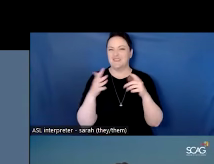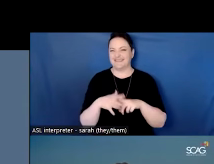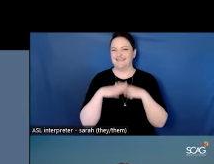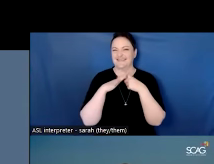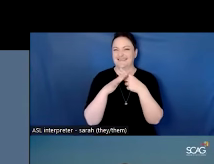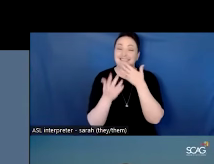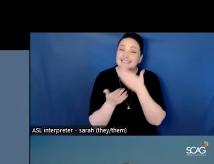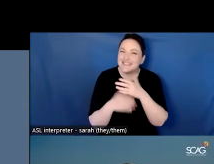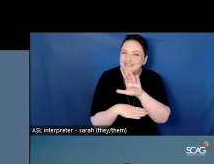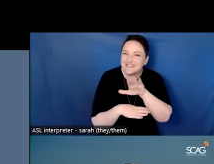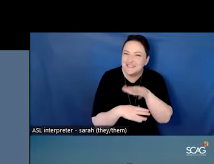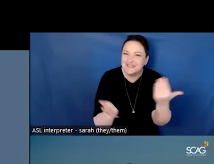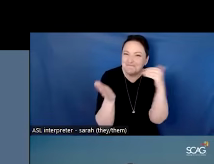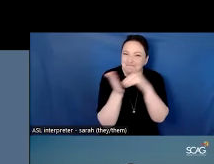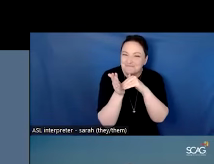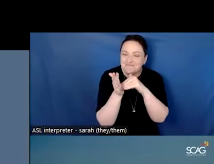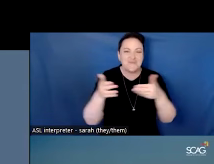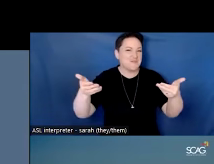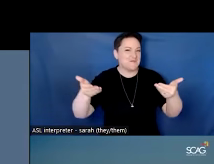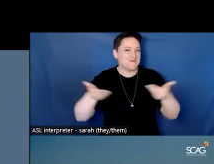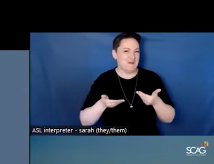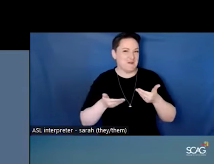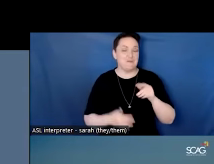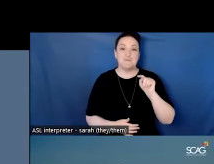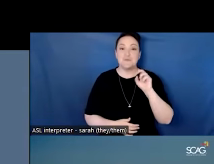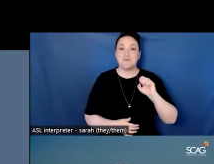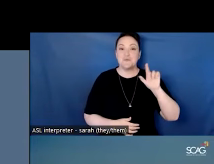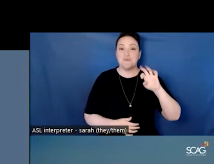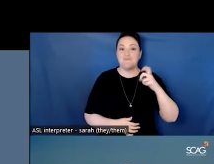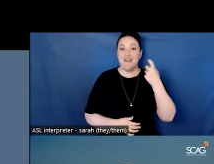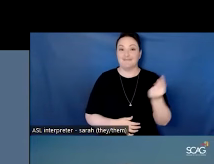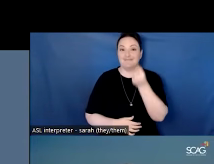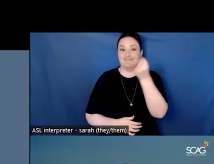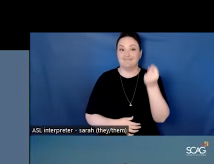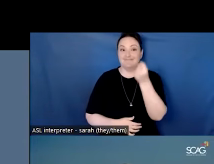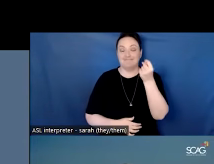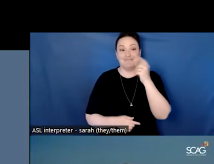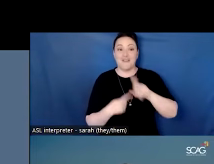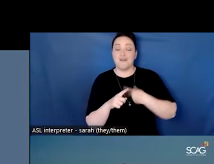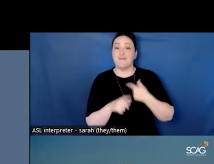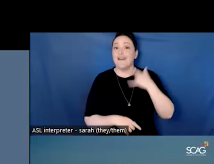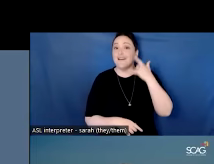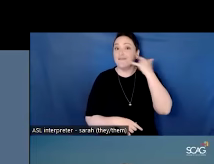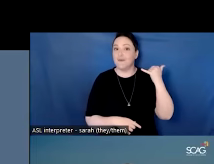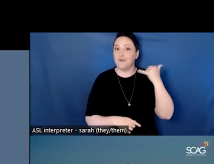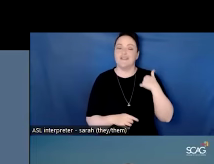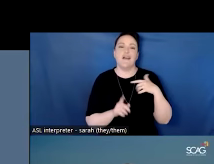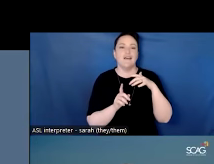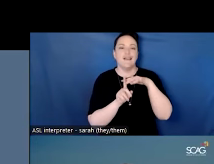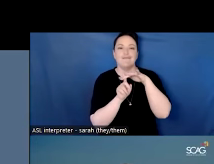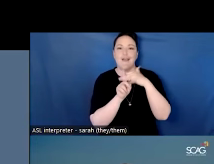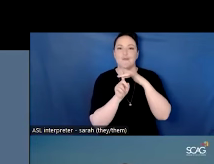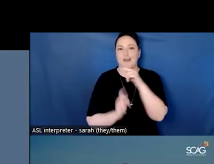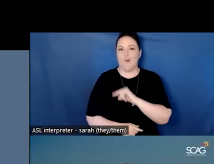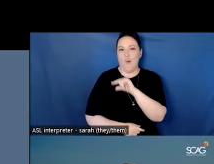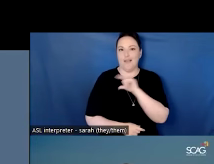Again, good afternoon, everyone. Welcome to our Toolbox Tuesday session on the California Environmental Quality Act and SCAG's roles